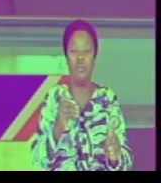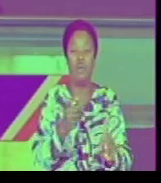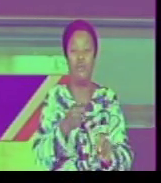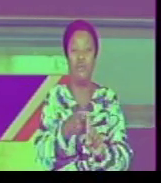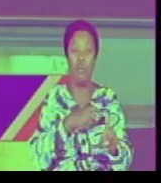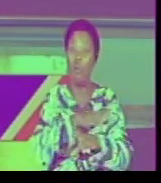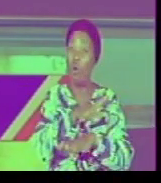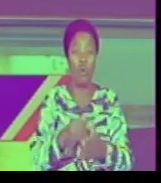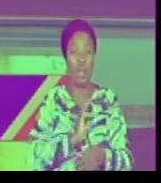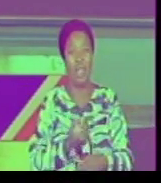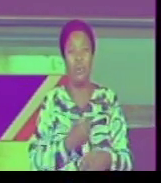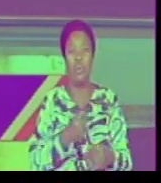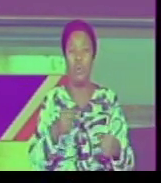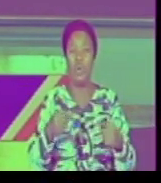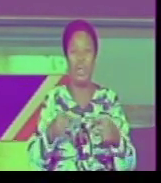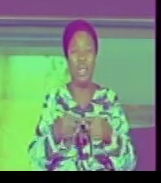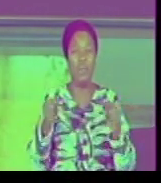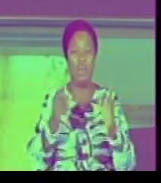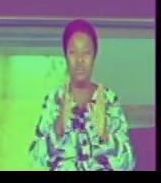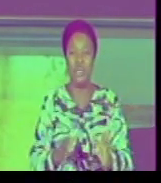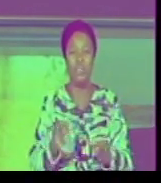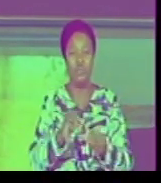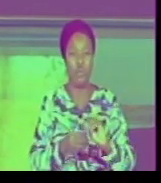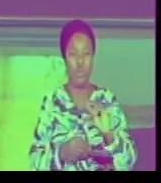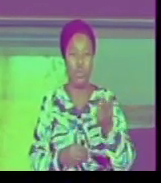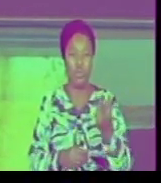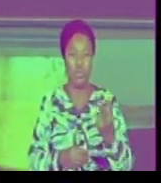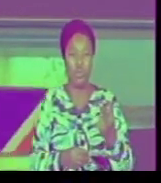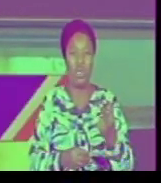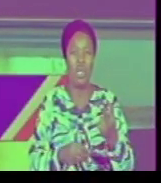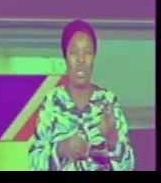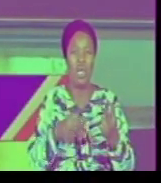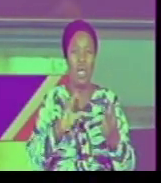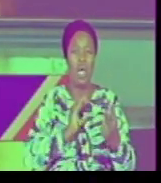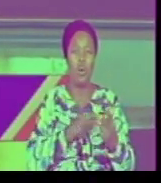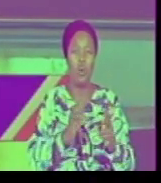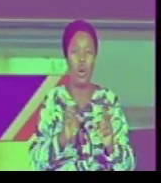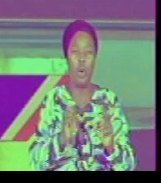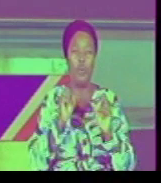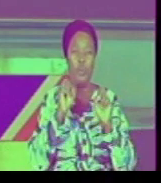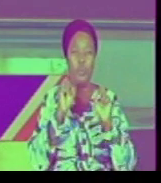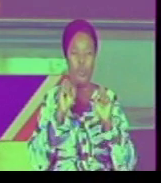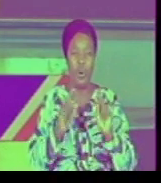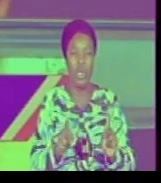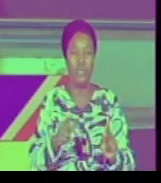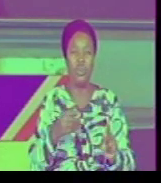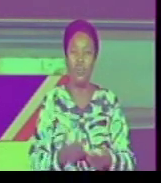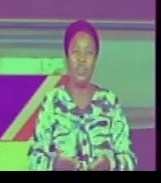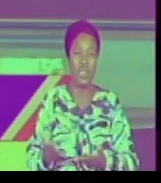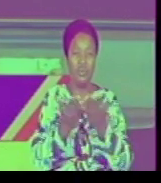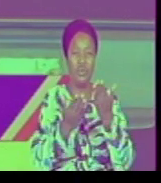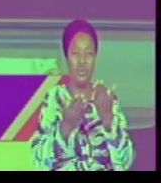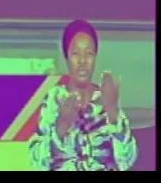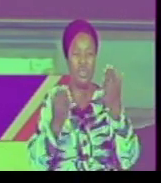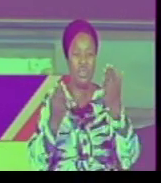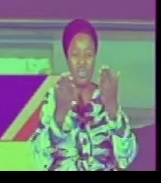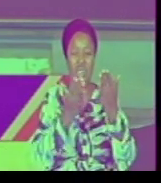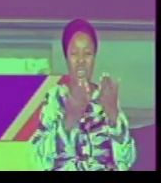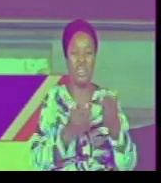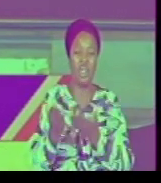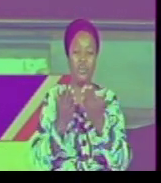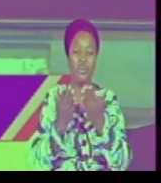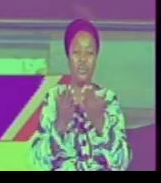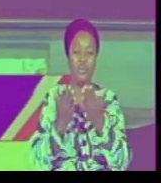our foes. Number two, our privilege of sacrificial service without fear.